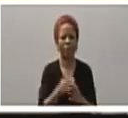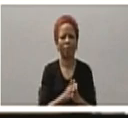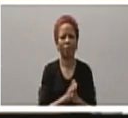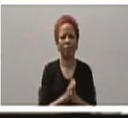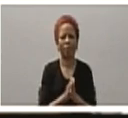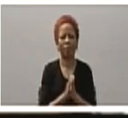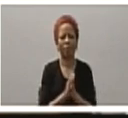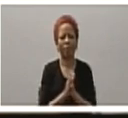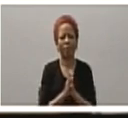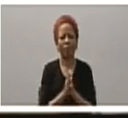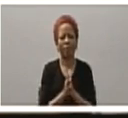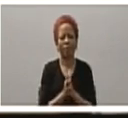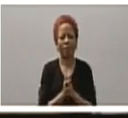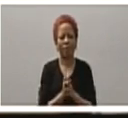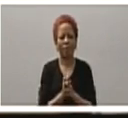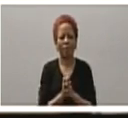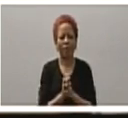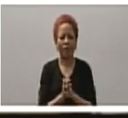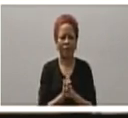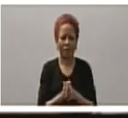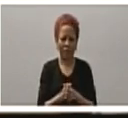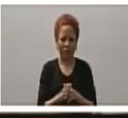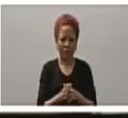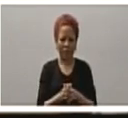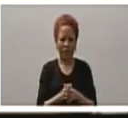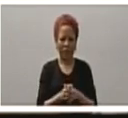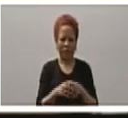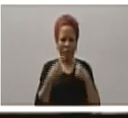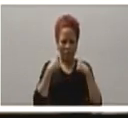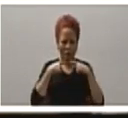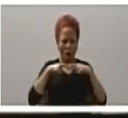A few verses after the gospel, we just heard,